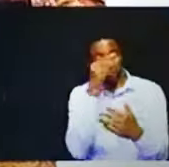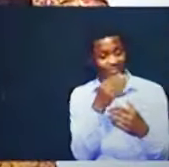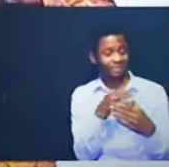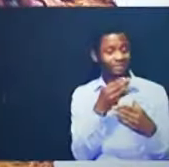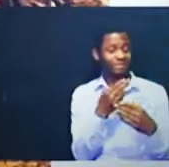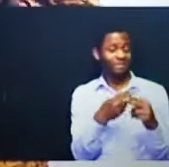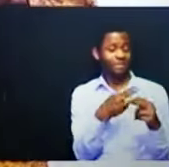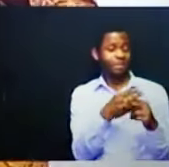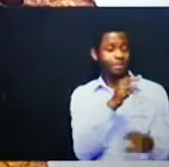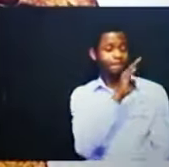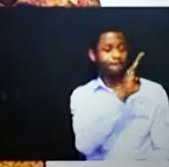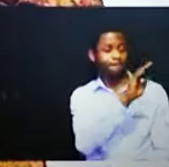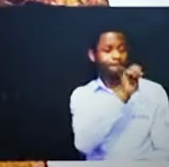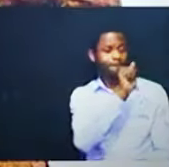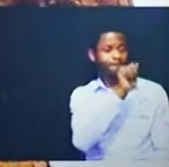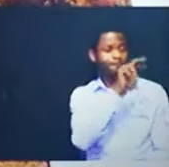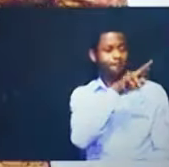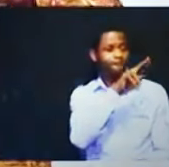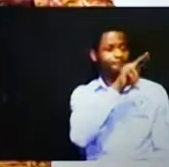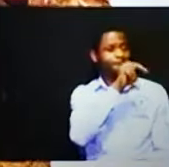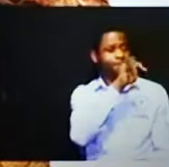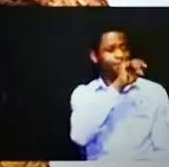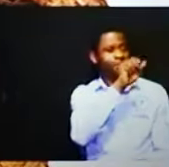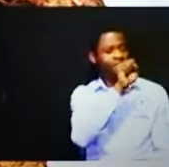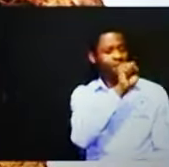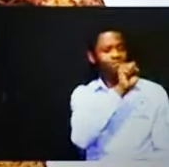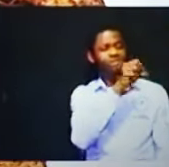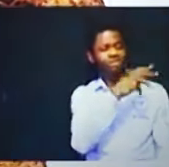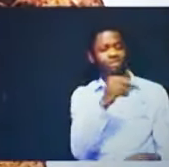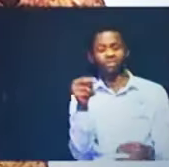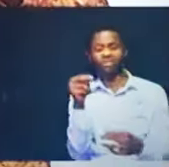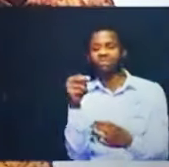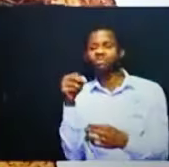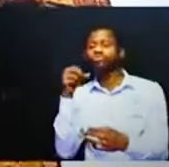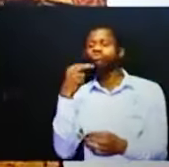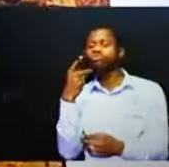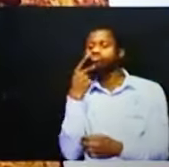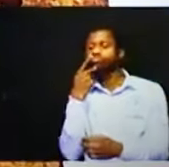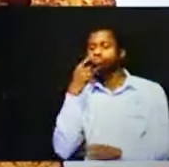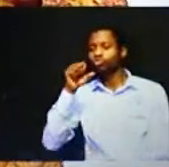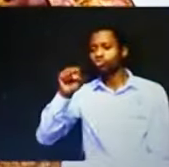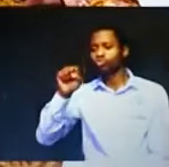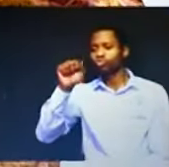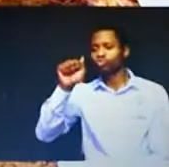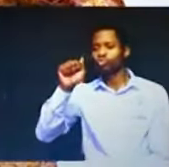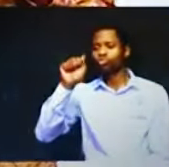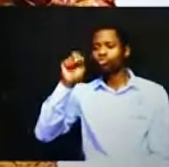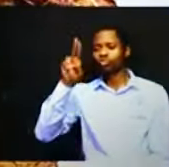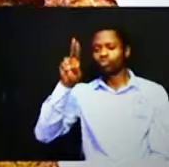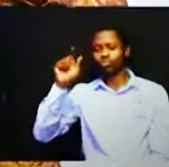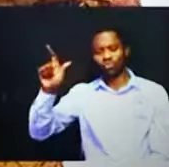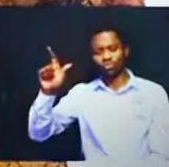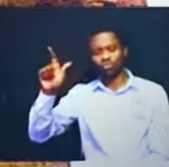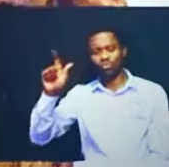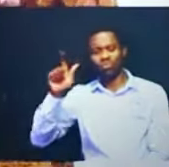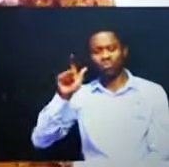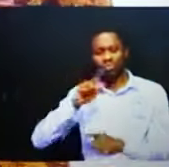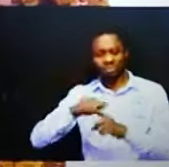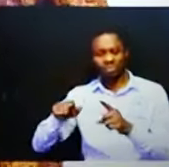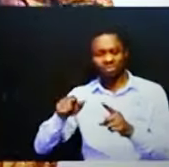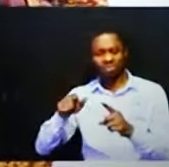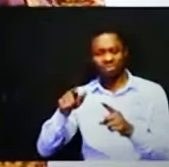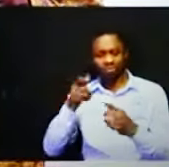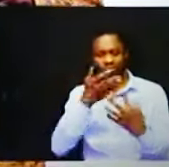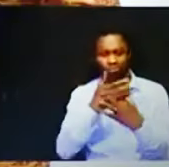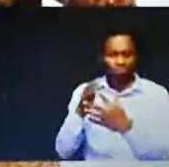any soul in them, Nina, and say, not a fa, a Marco, Nanso, ochemu no Marco eba nafa nipo se nkran